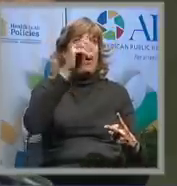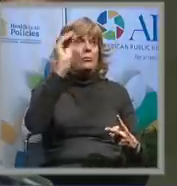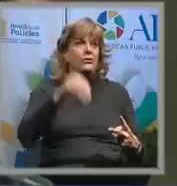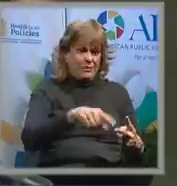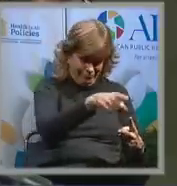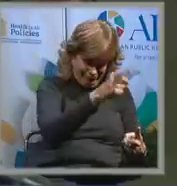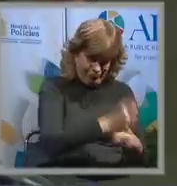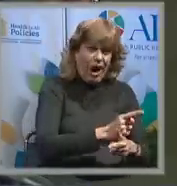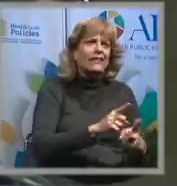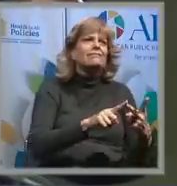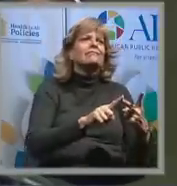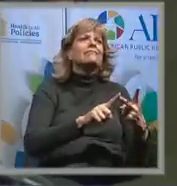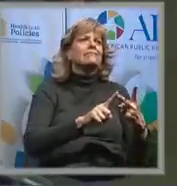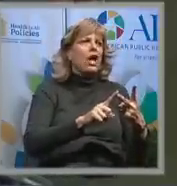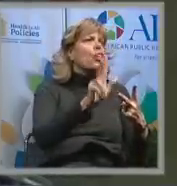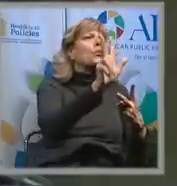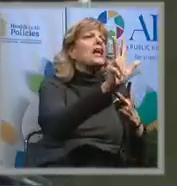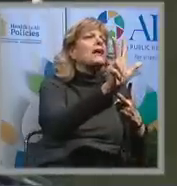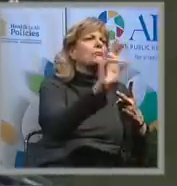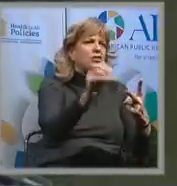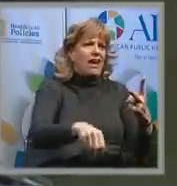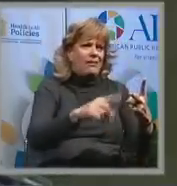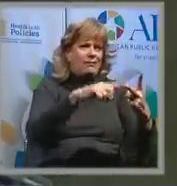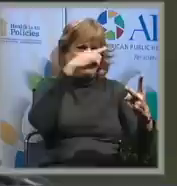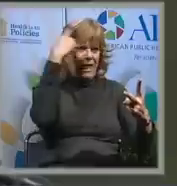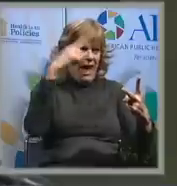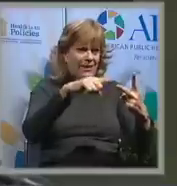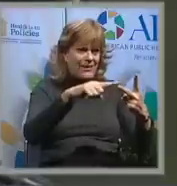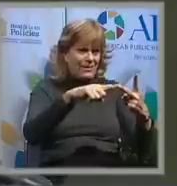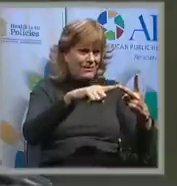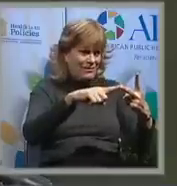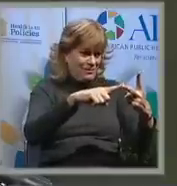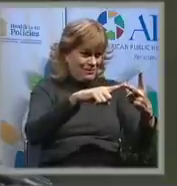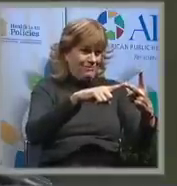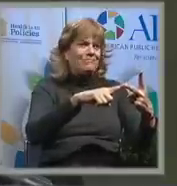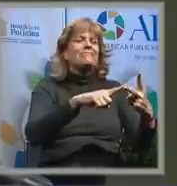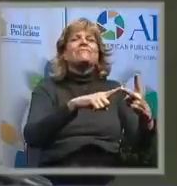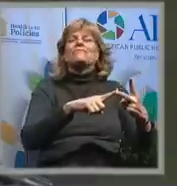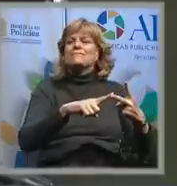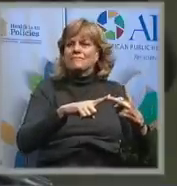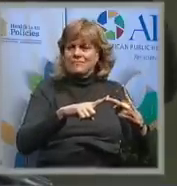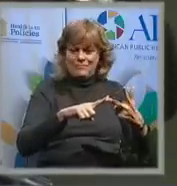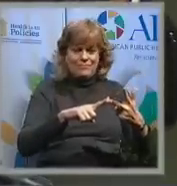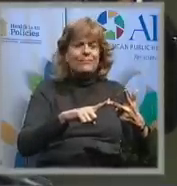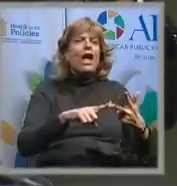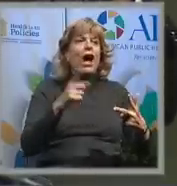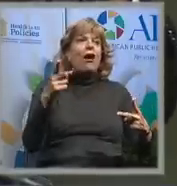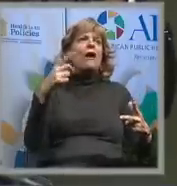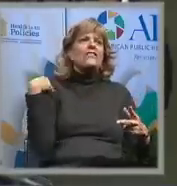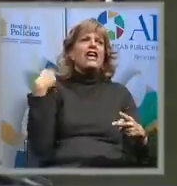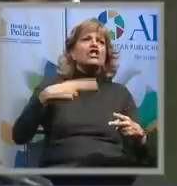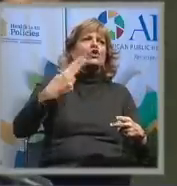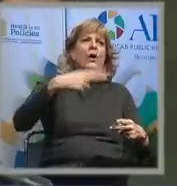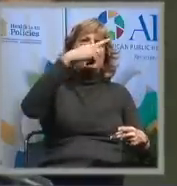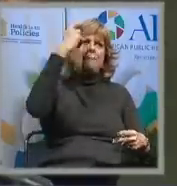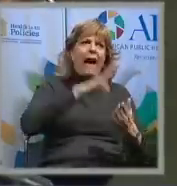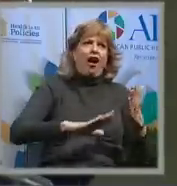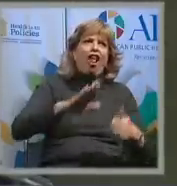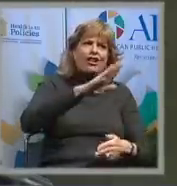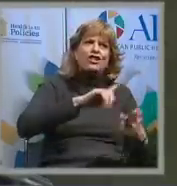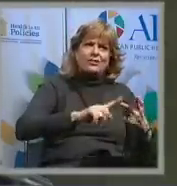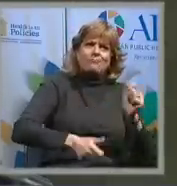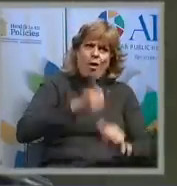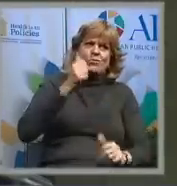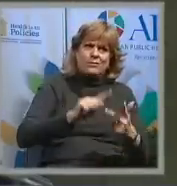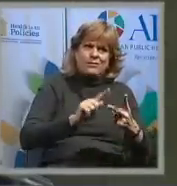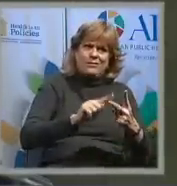Yep, it was about almost 3, between 2 and 3%, mainly graduates of the HBCUs. And what's significant about that is that, so